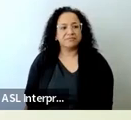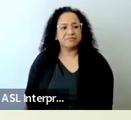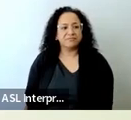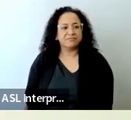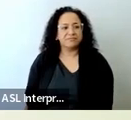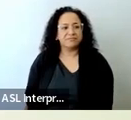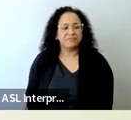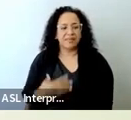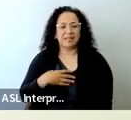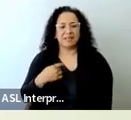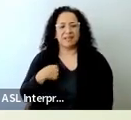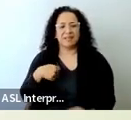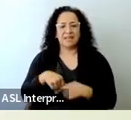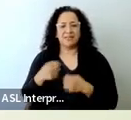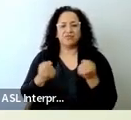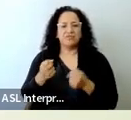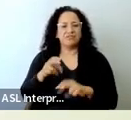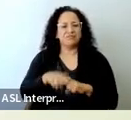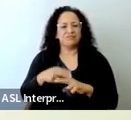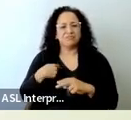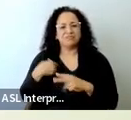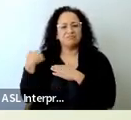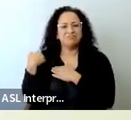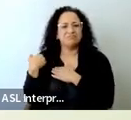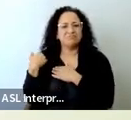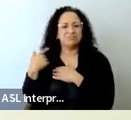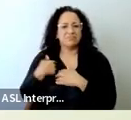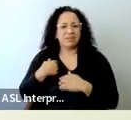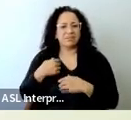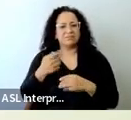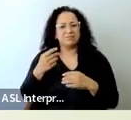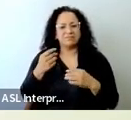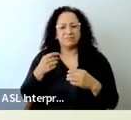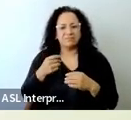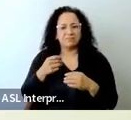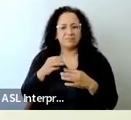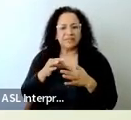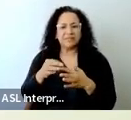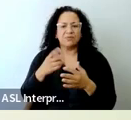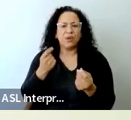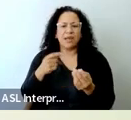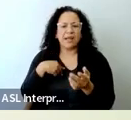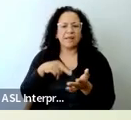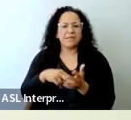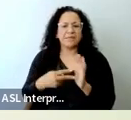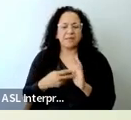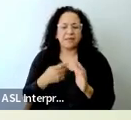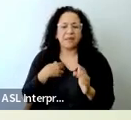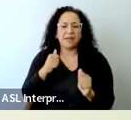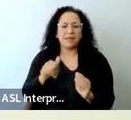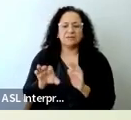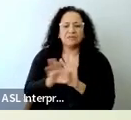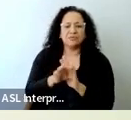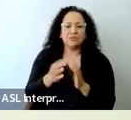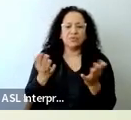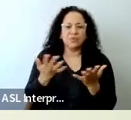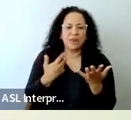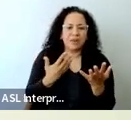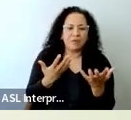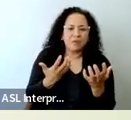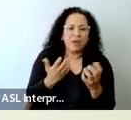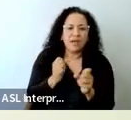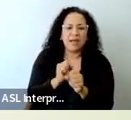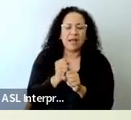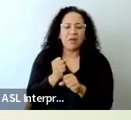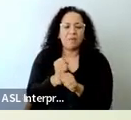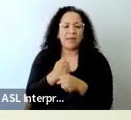I'm in the driver's seat. I like how I'm in the driver's seat. What I mean by that is I get to choose what I want and how to make it